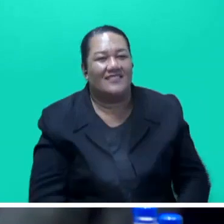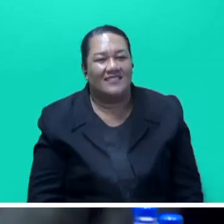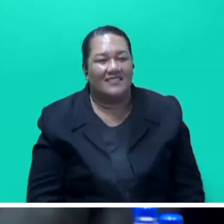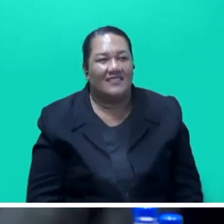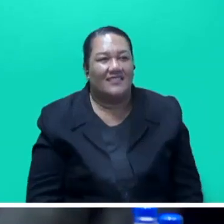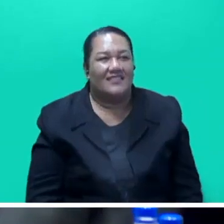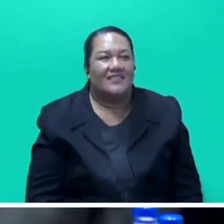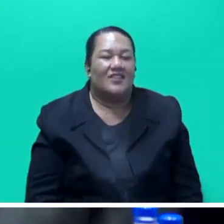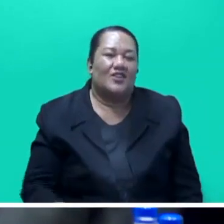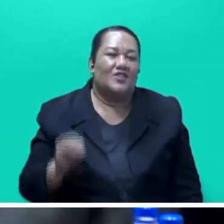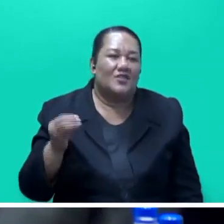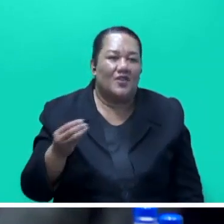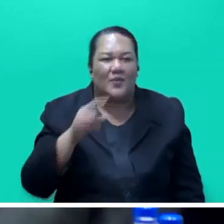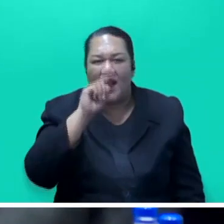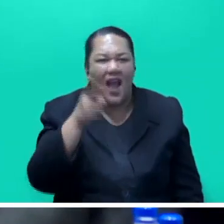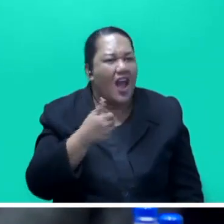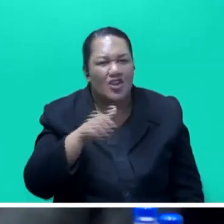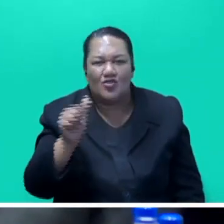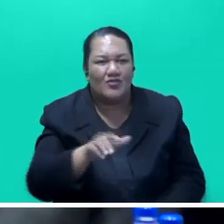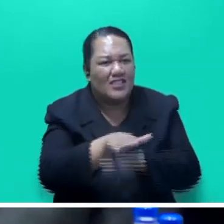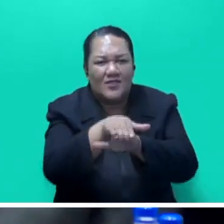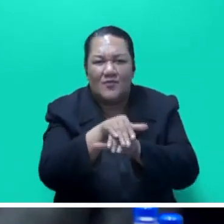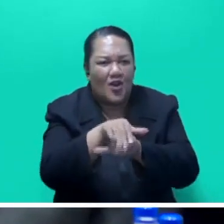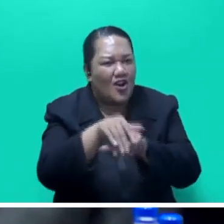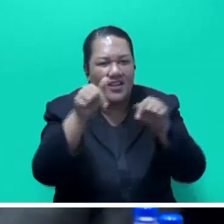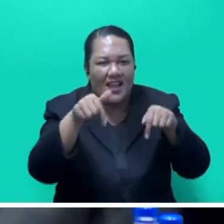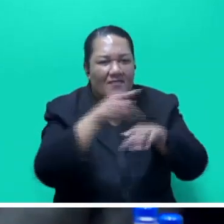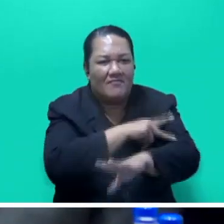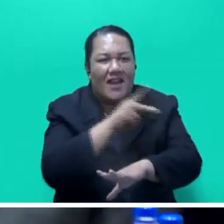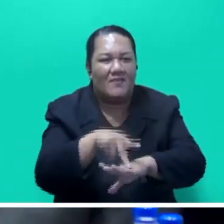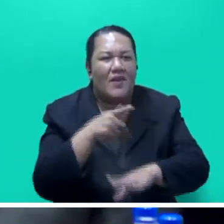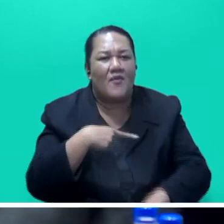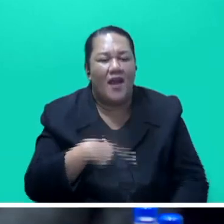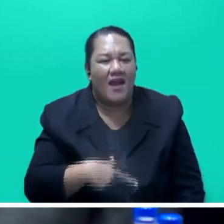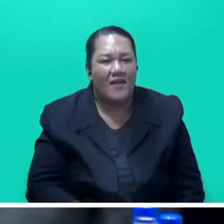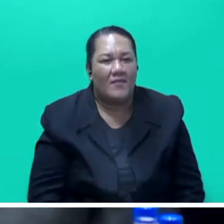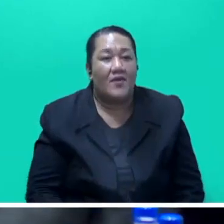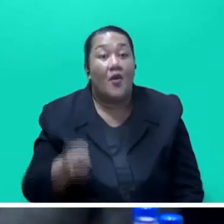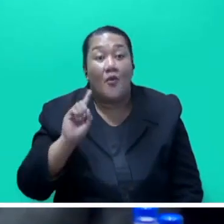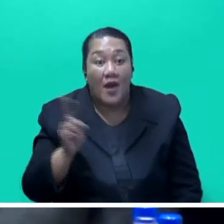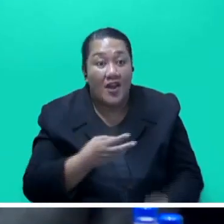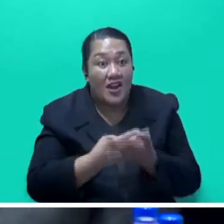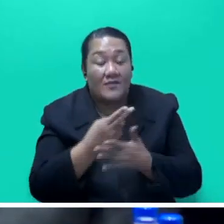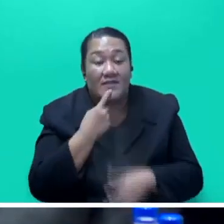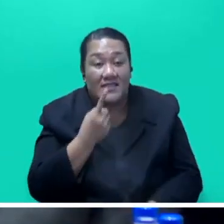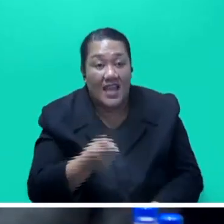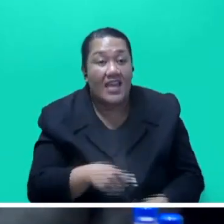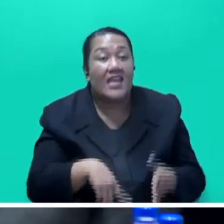you can't use the word hypocrite in this Parliament, but I'm saying that Honourable Usumate,